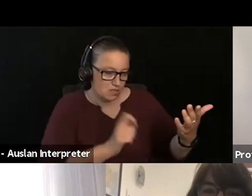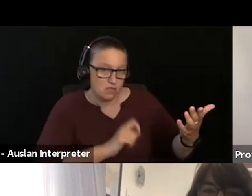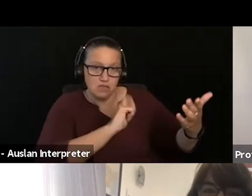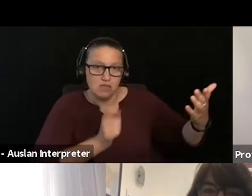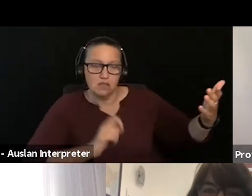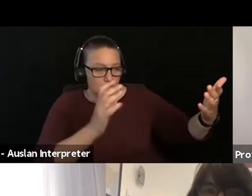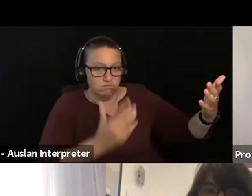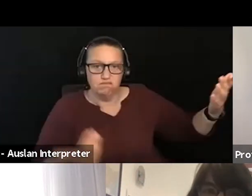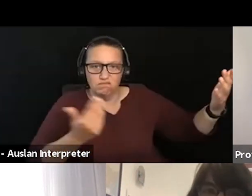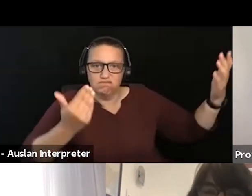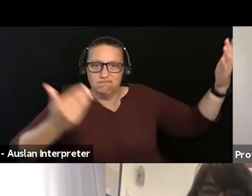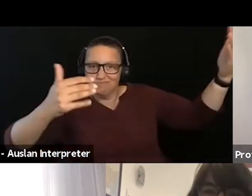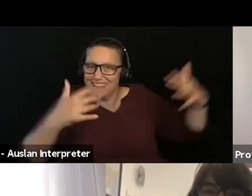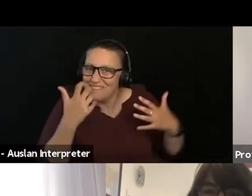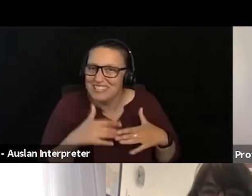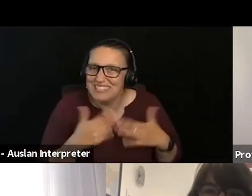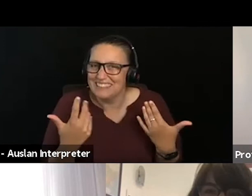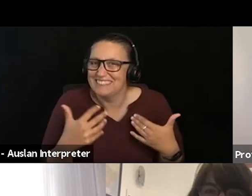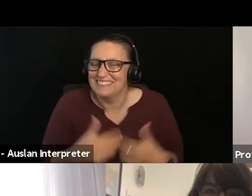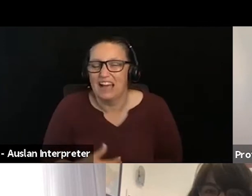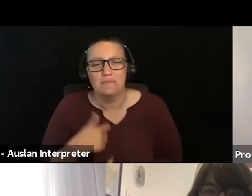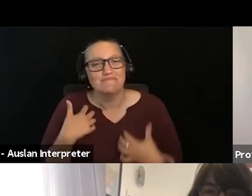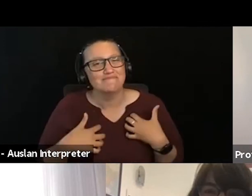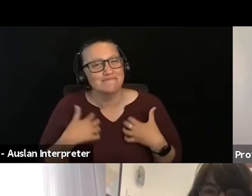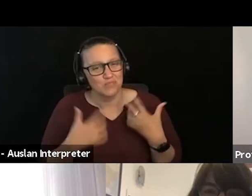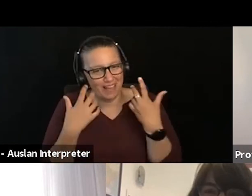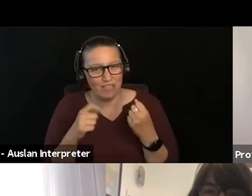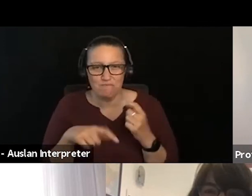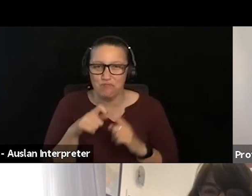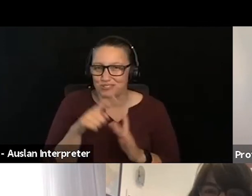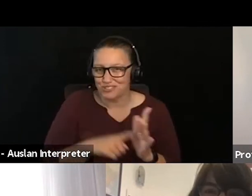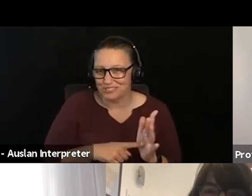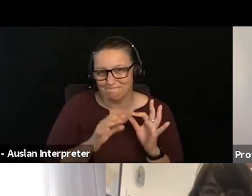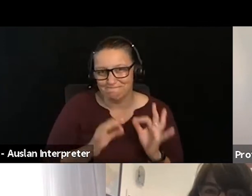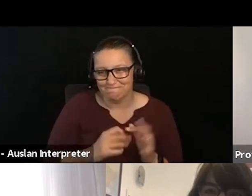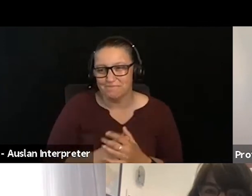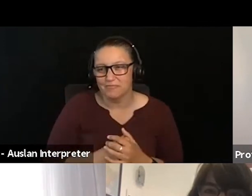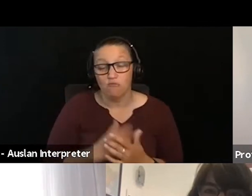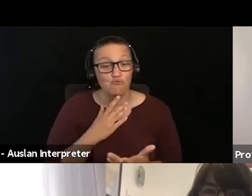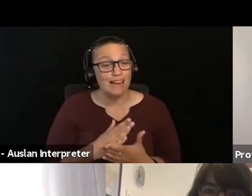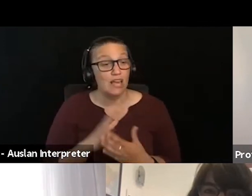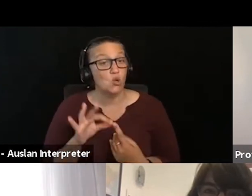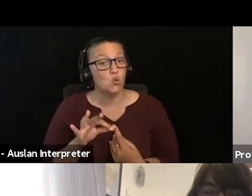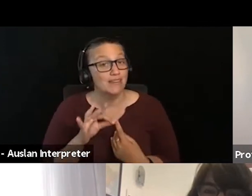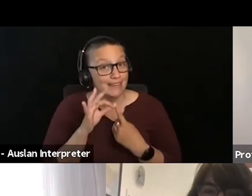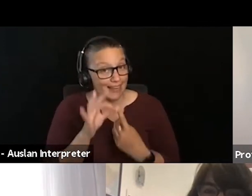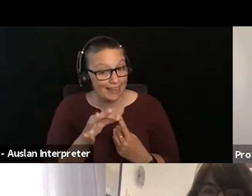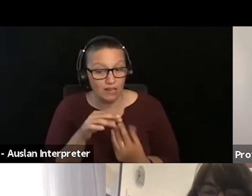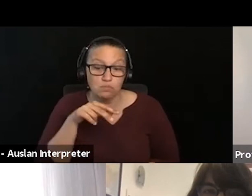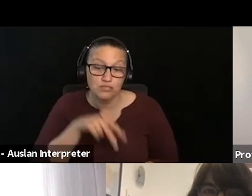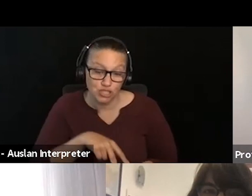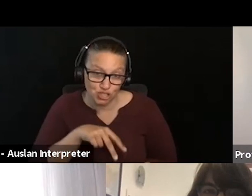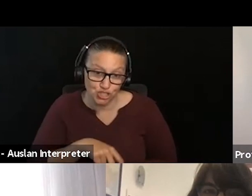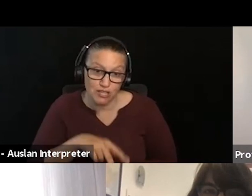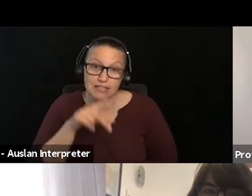So I think, yeah, I'm really excited by the project. I think we are obviously in a really unique position to be really able to